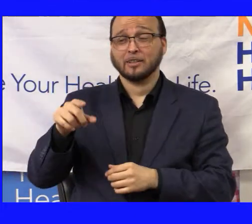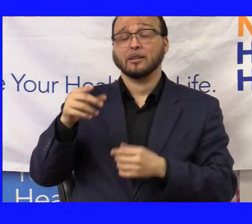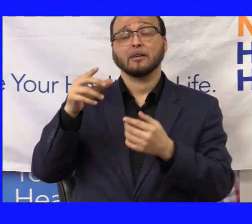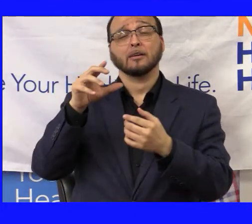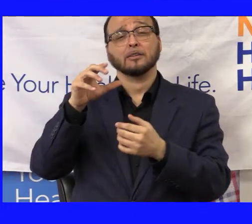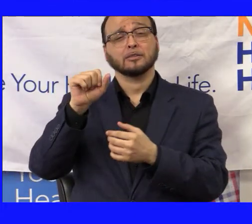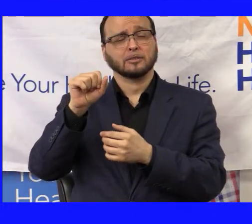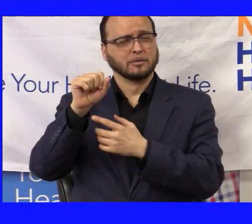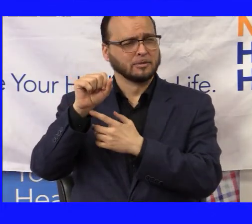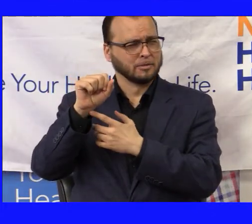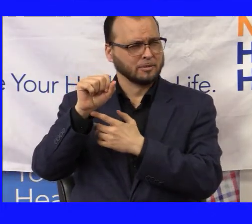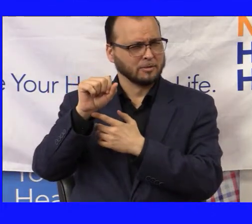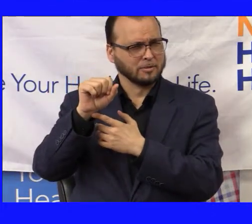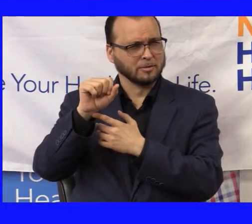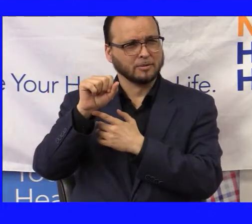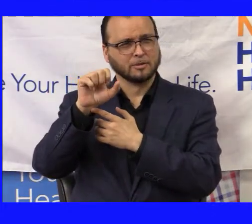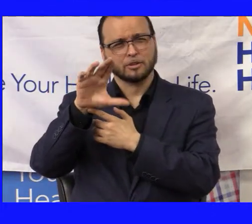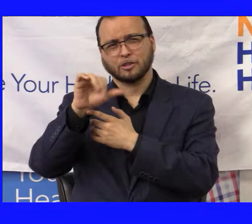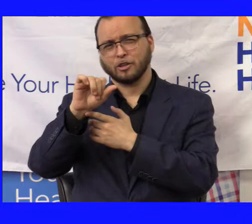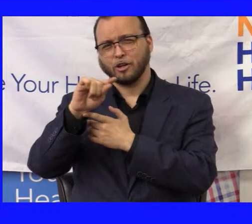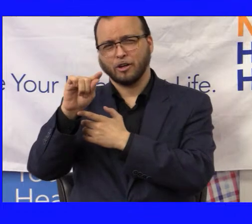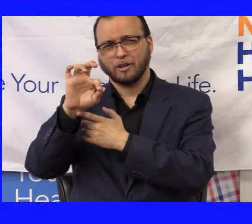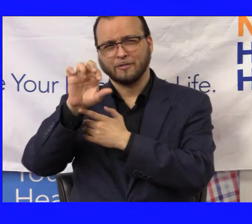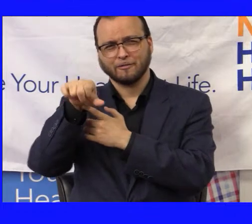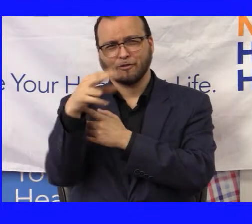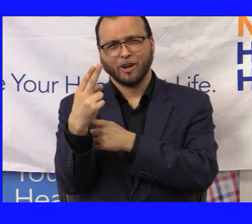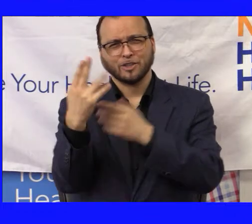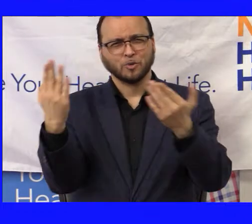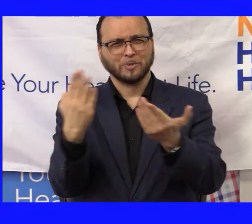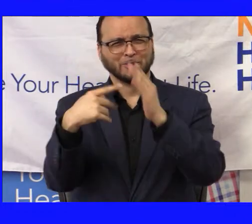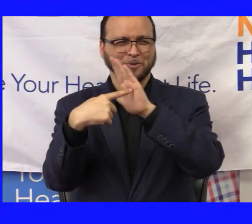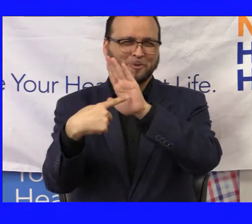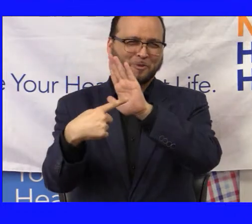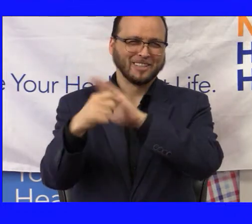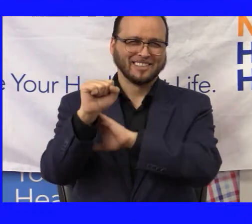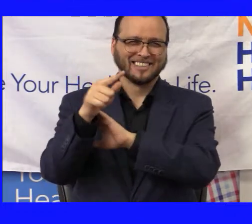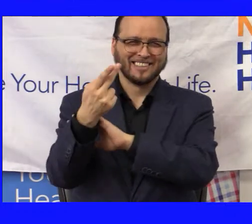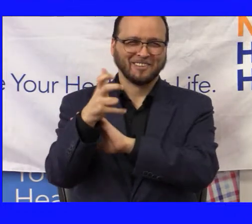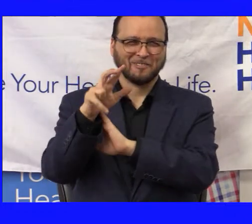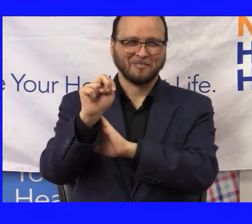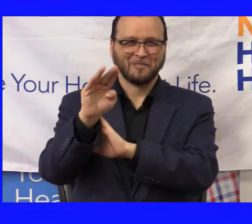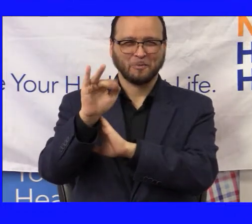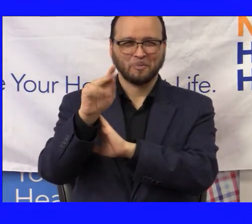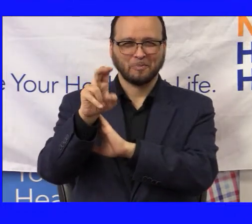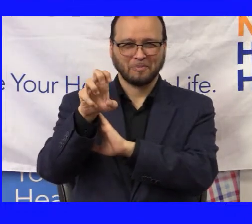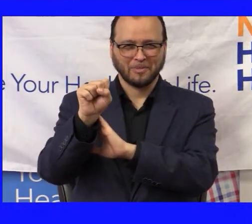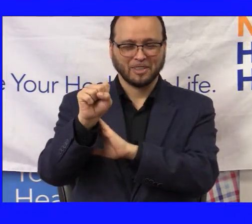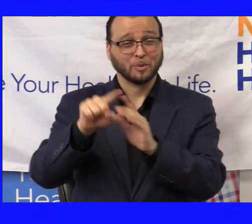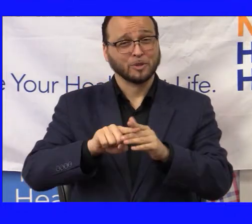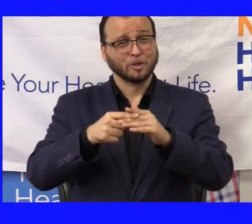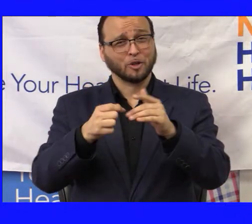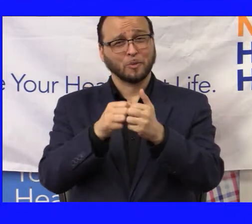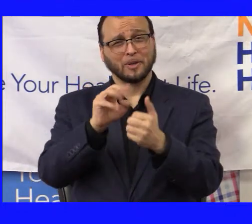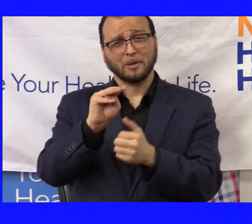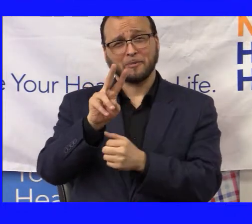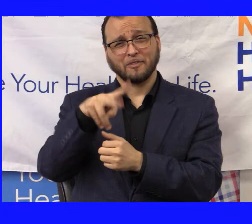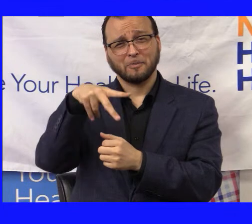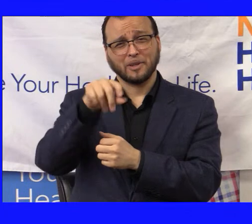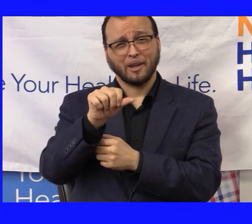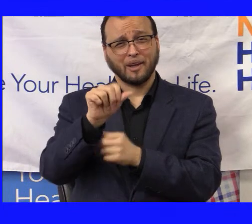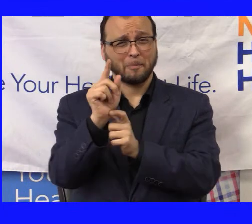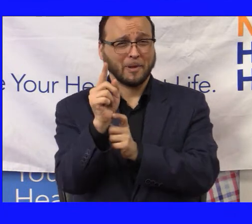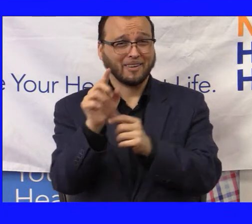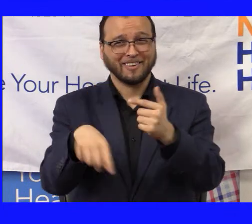member representing Stephen Banks. So if I can, let me start with the MDPA minutes, and then I'll turn over to Vinyasky for